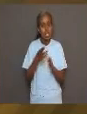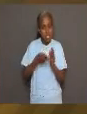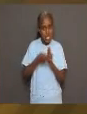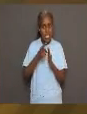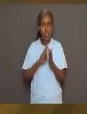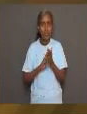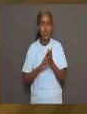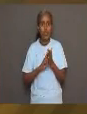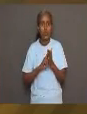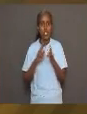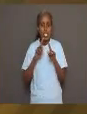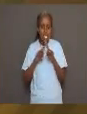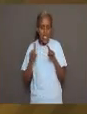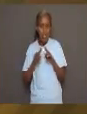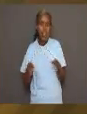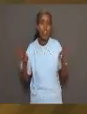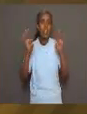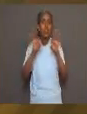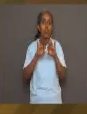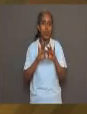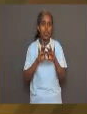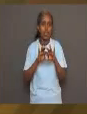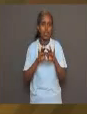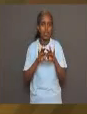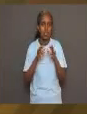review several important facts.